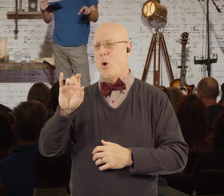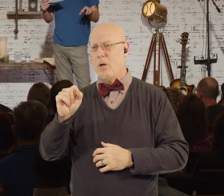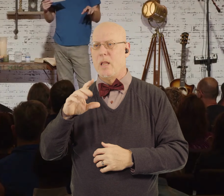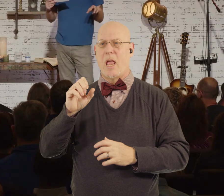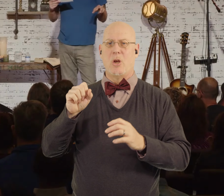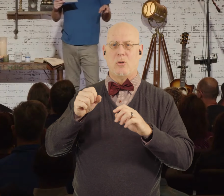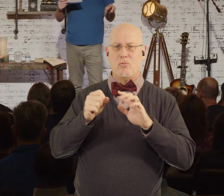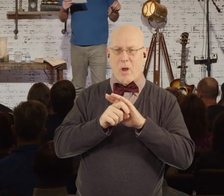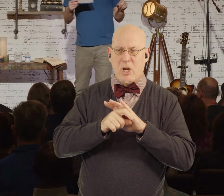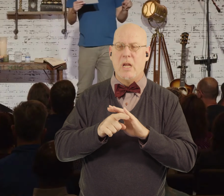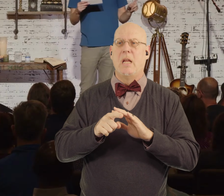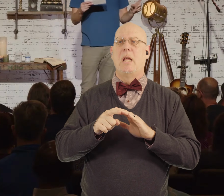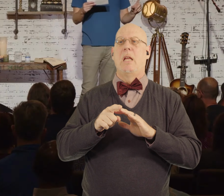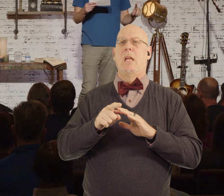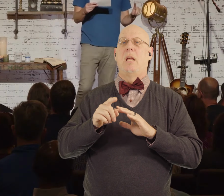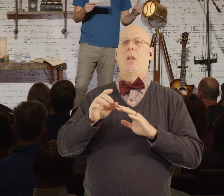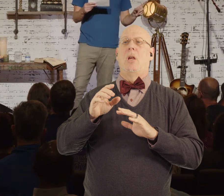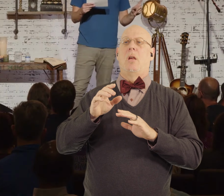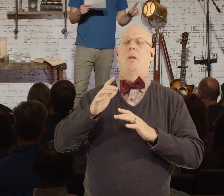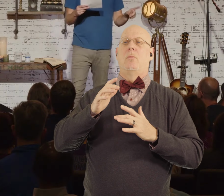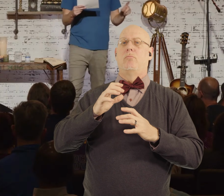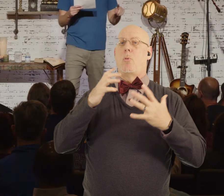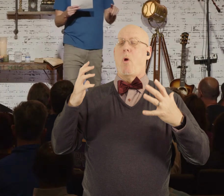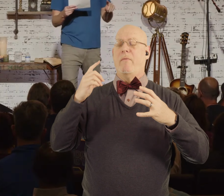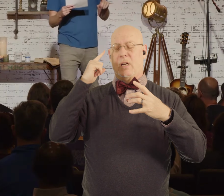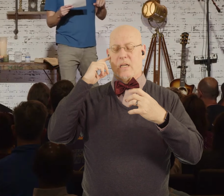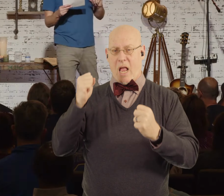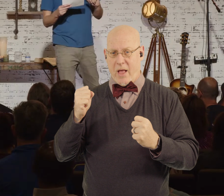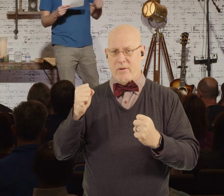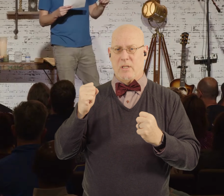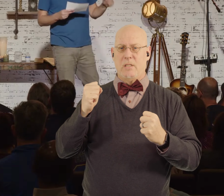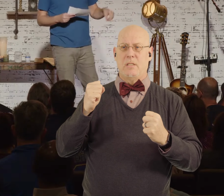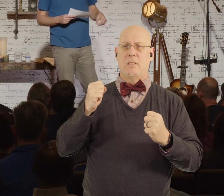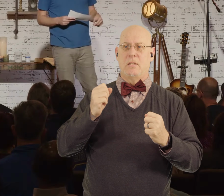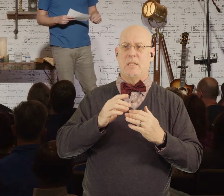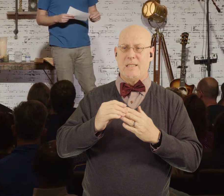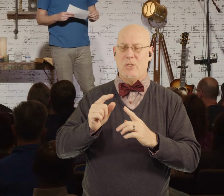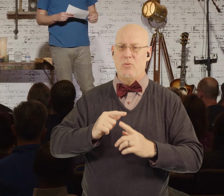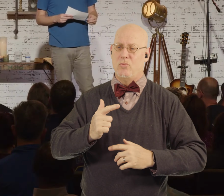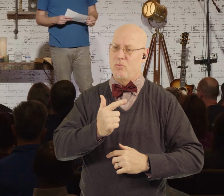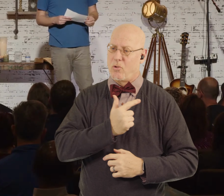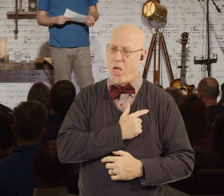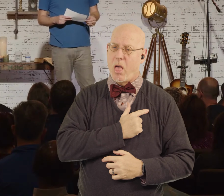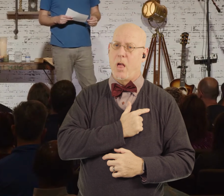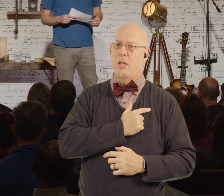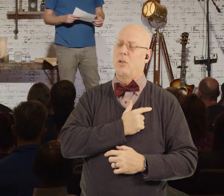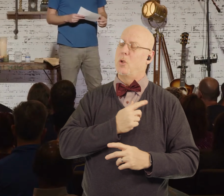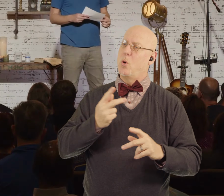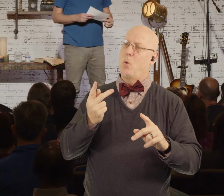treachery, overconfidence leading to neglect and slothfulness is the worst of wartime crimes.